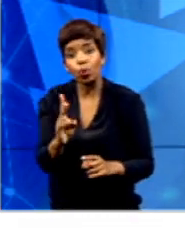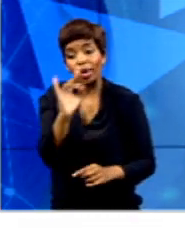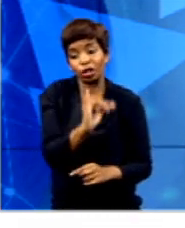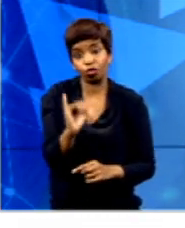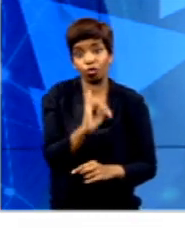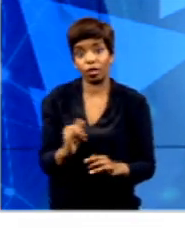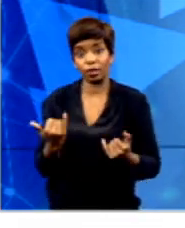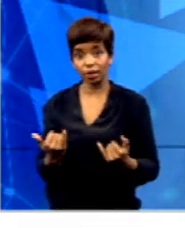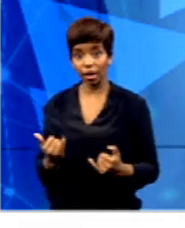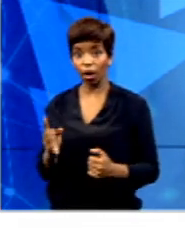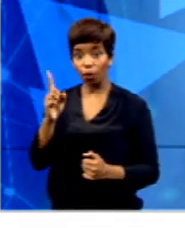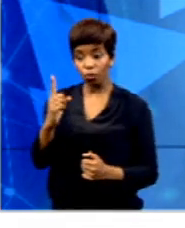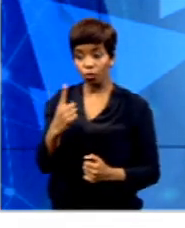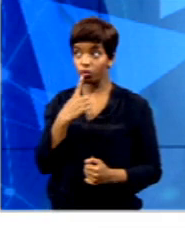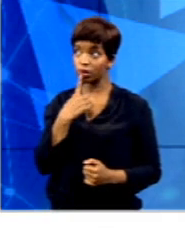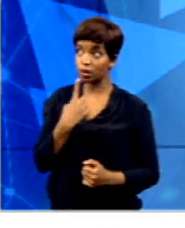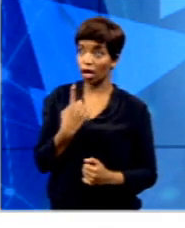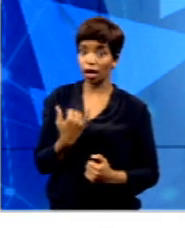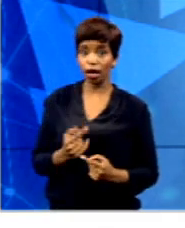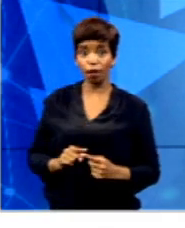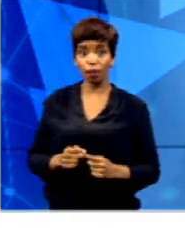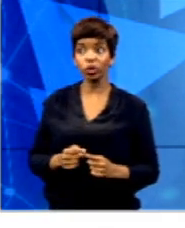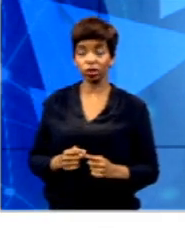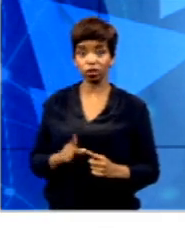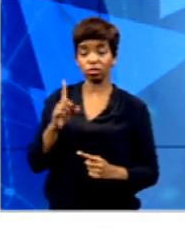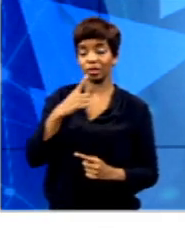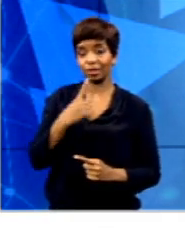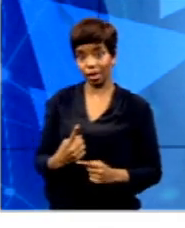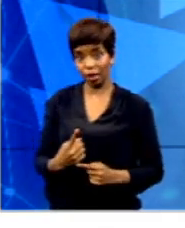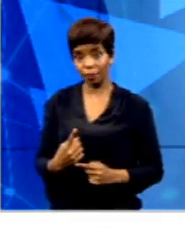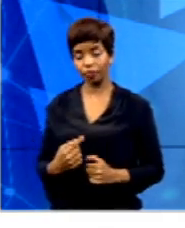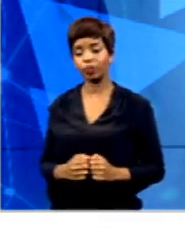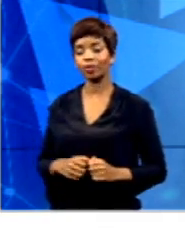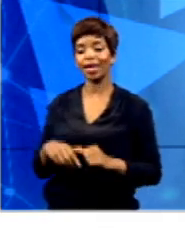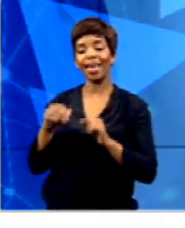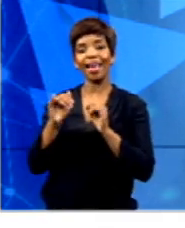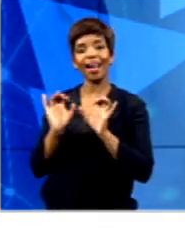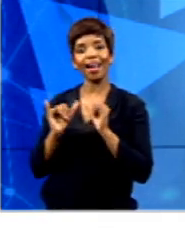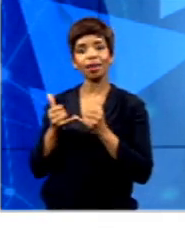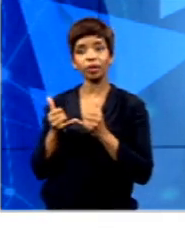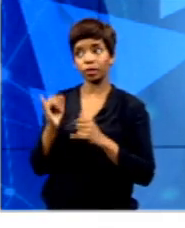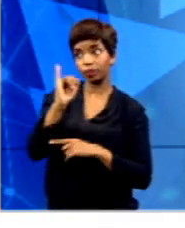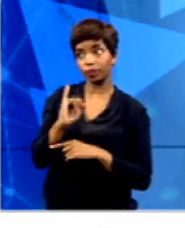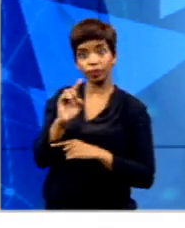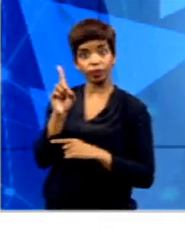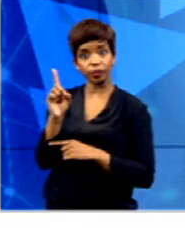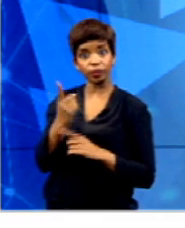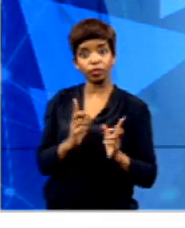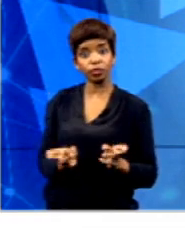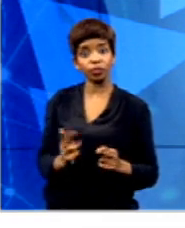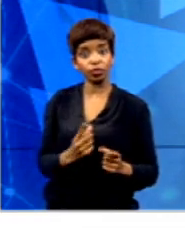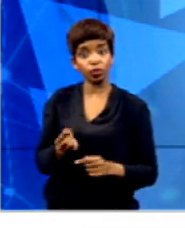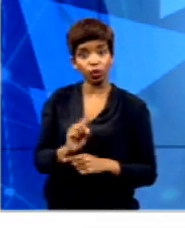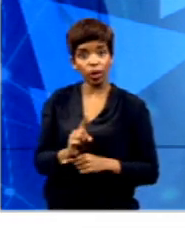made, it would seem as though insurers would look for the loophole that would absolve them